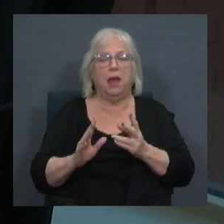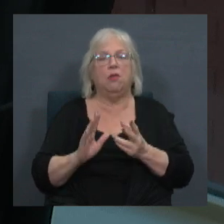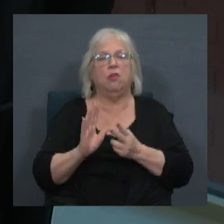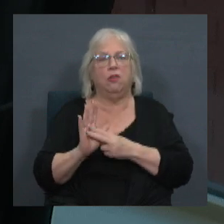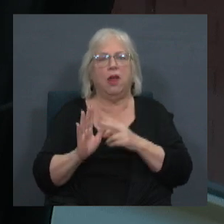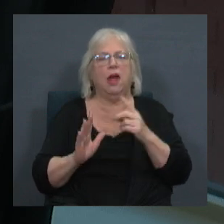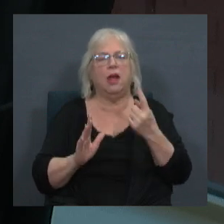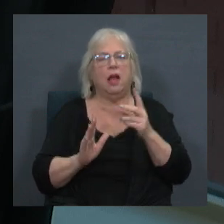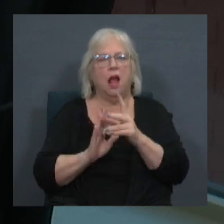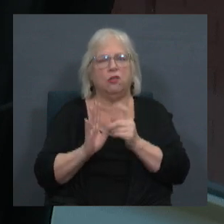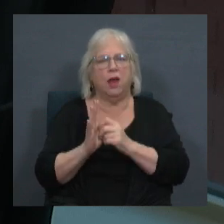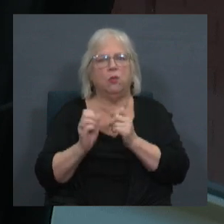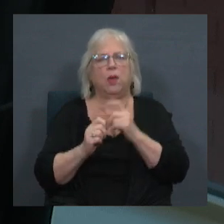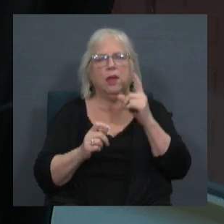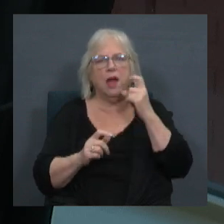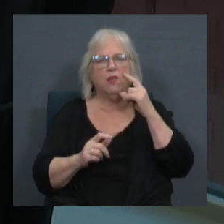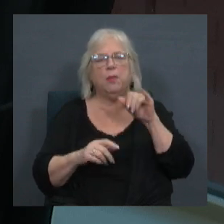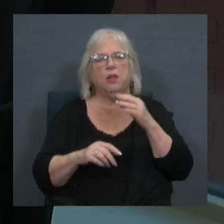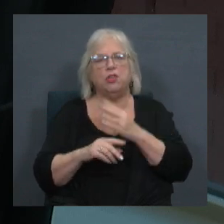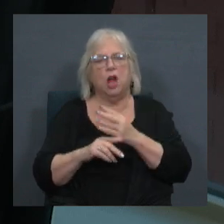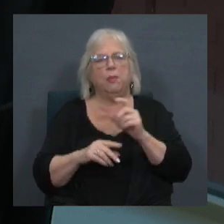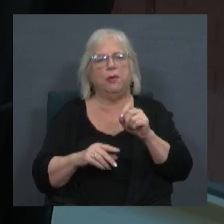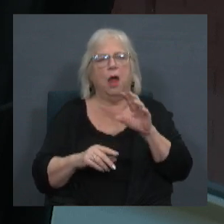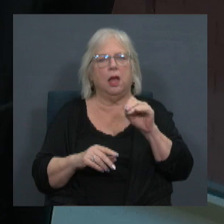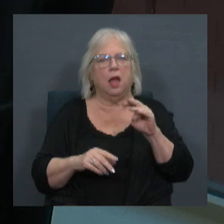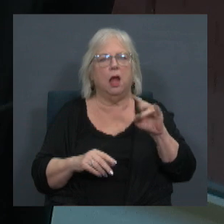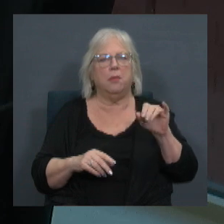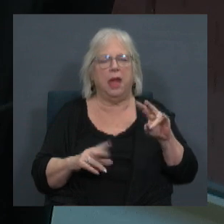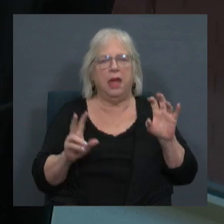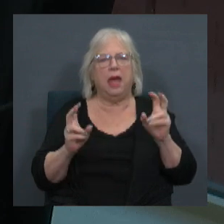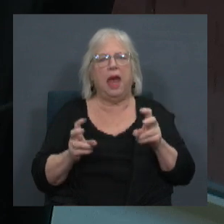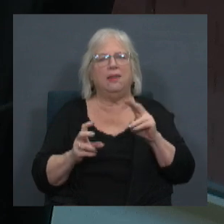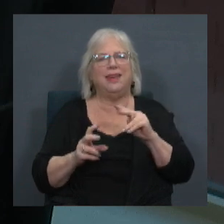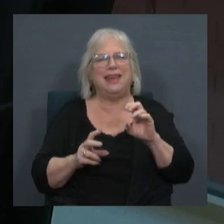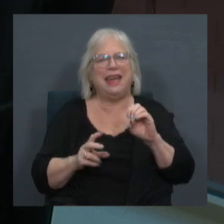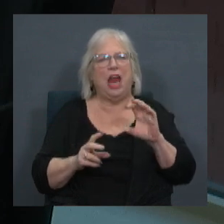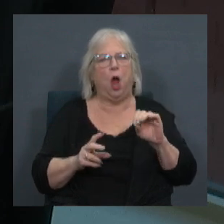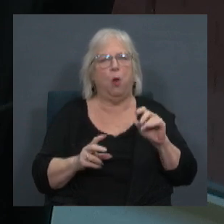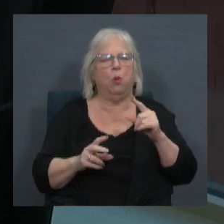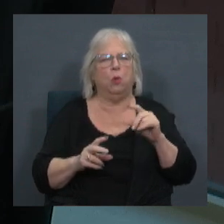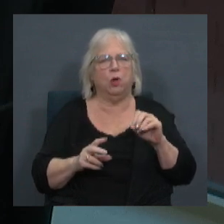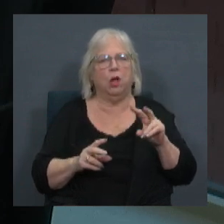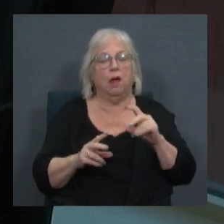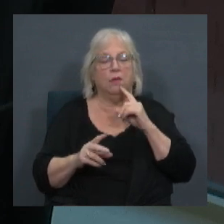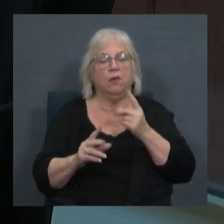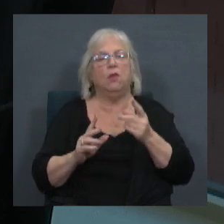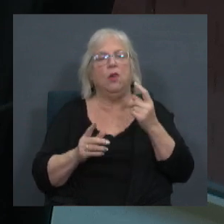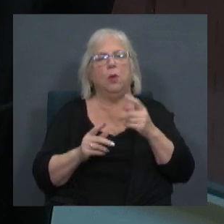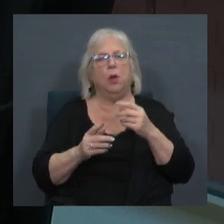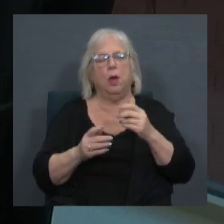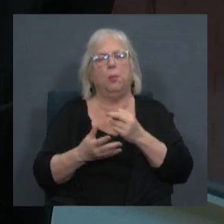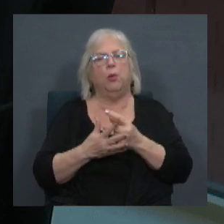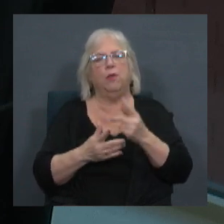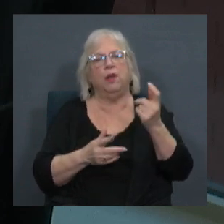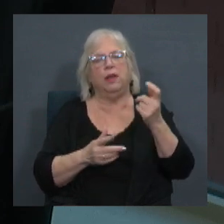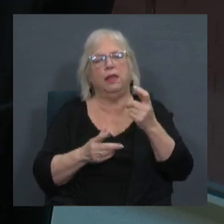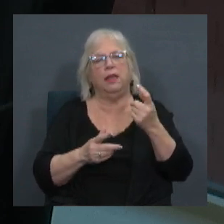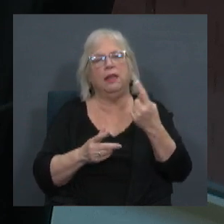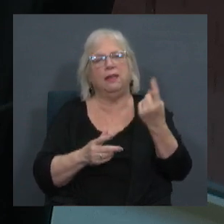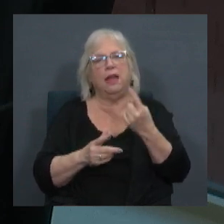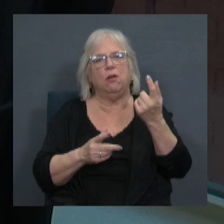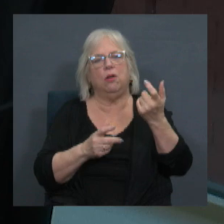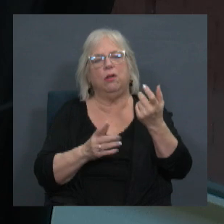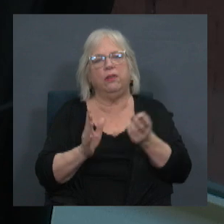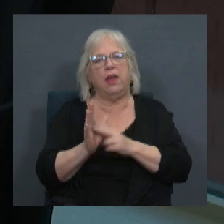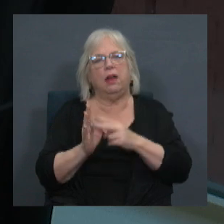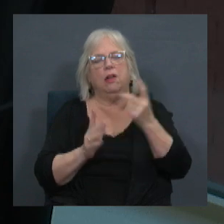sole source contract with GovernmentJobs.com, Inc., doing business as NeoGov, to purchase a single sign-on subscription with option to renew in an amount not